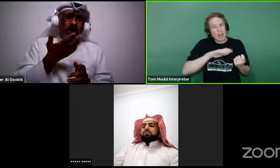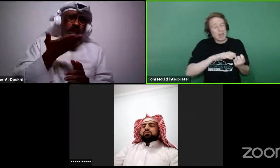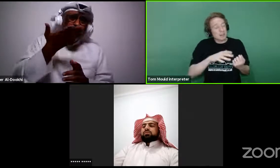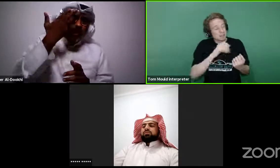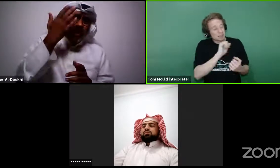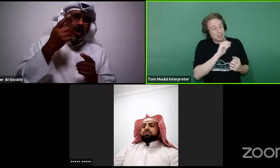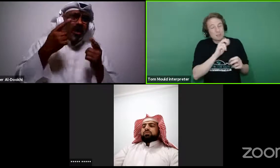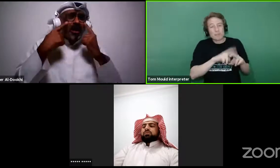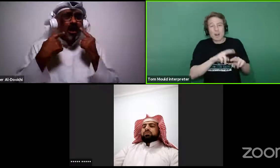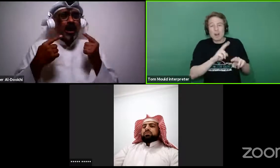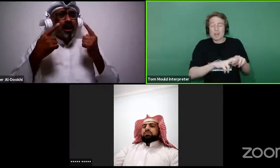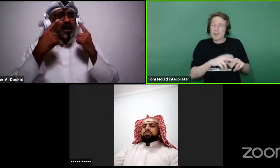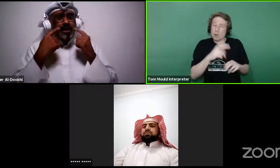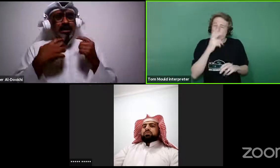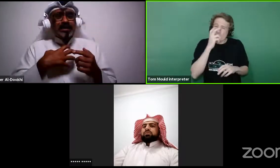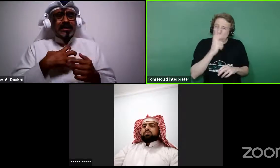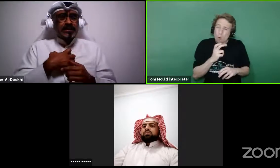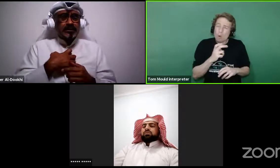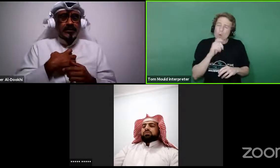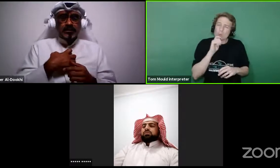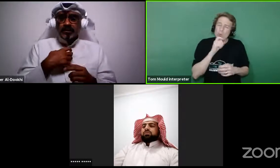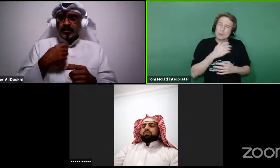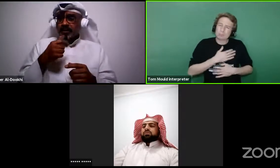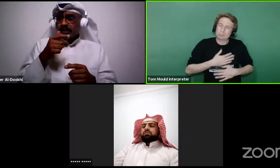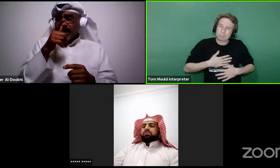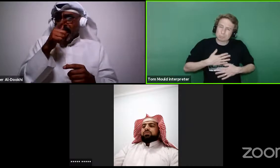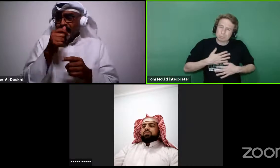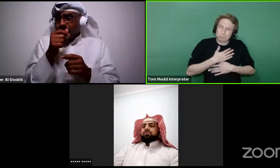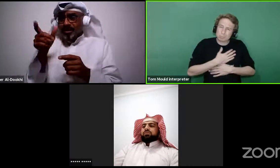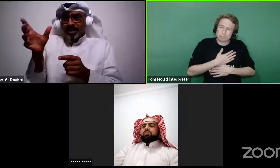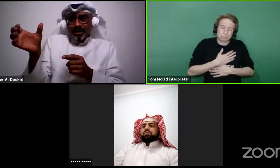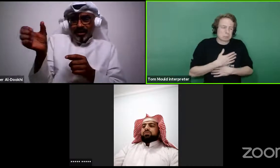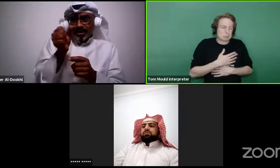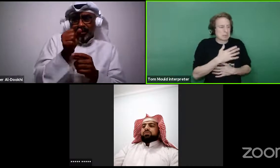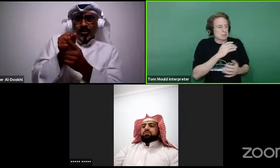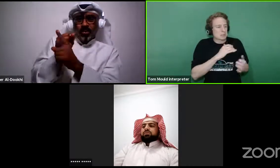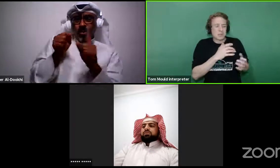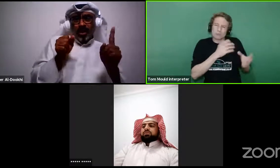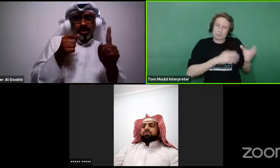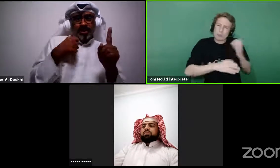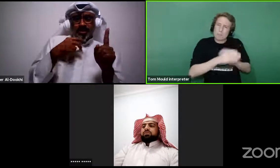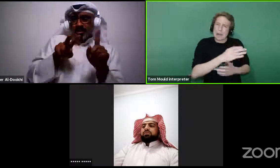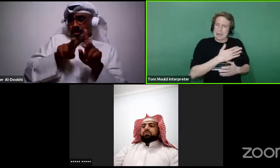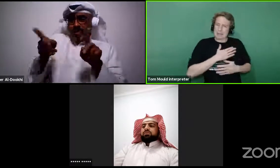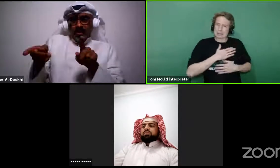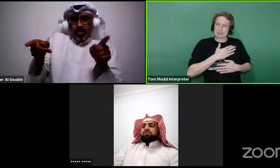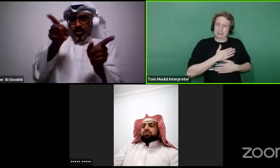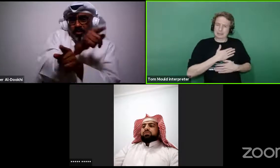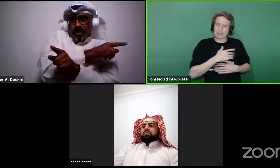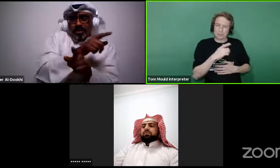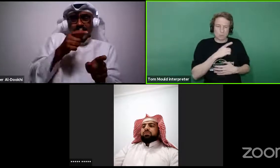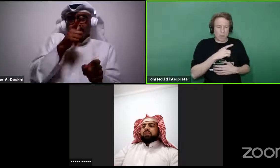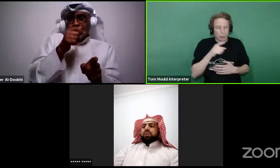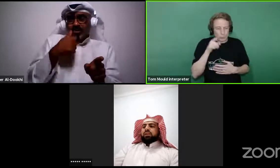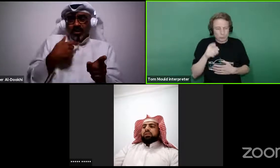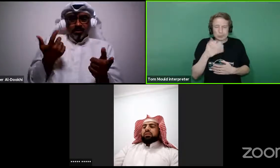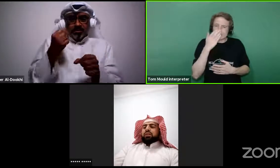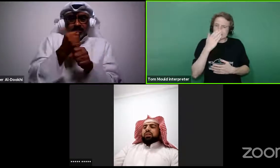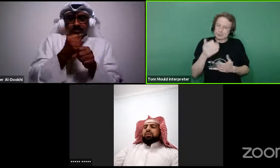him? So take one of us in his place. Indeed, we think that you are one of the do-gooders.